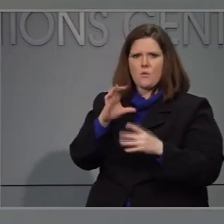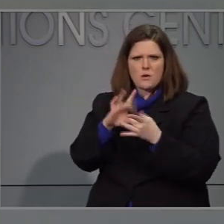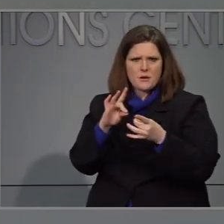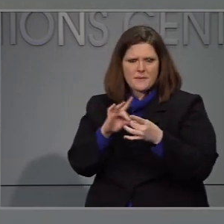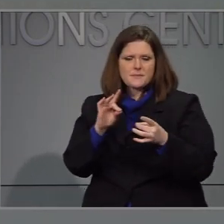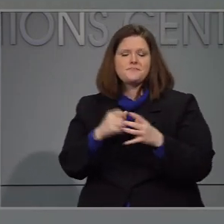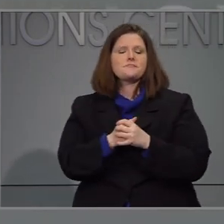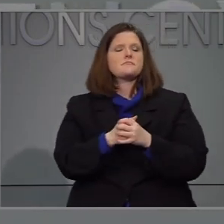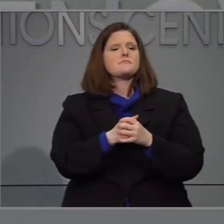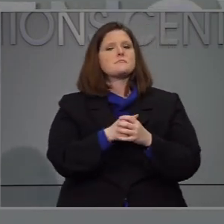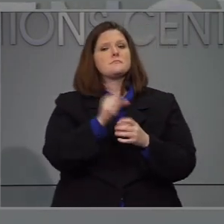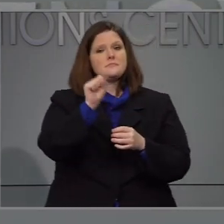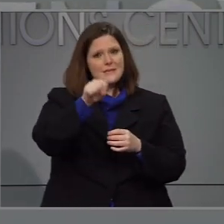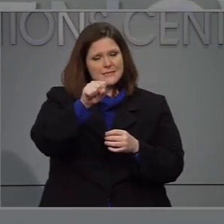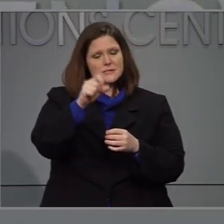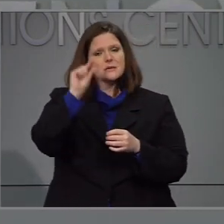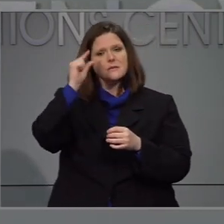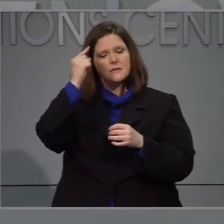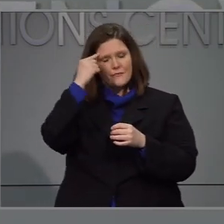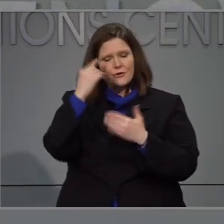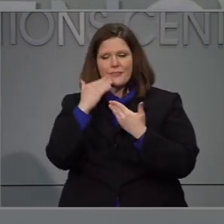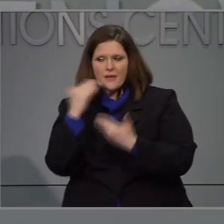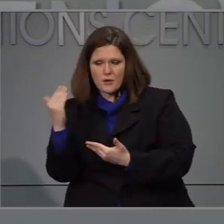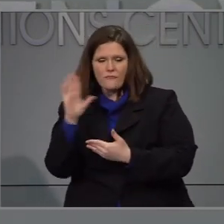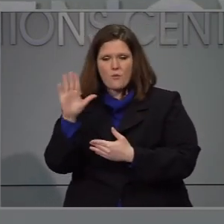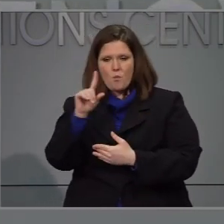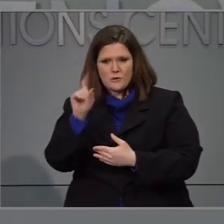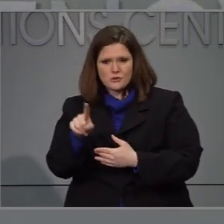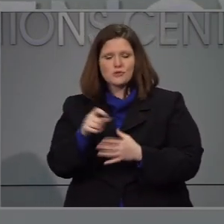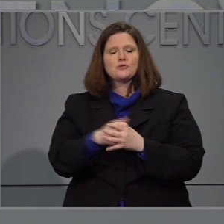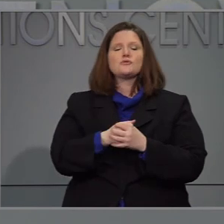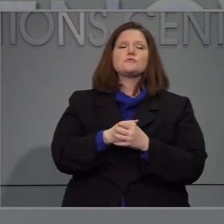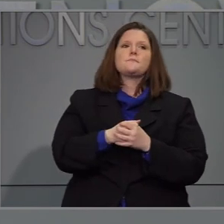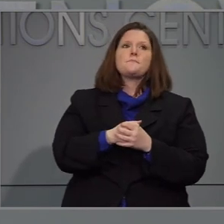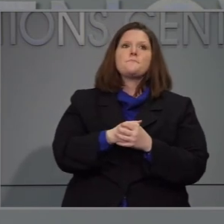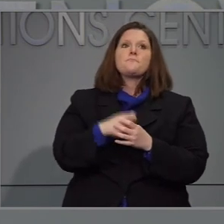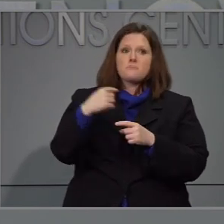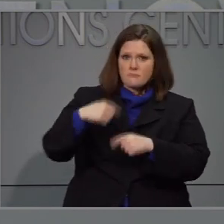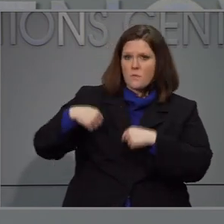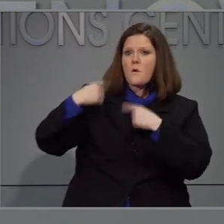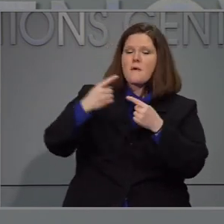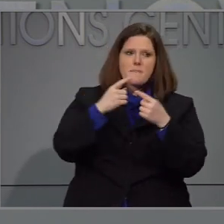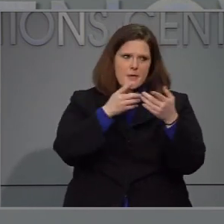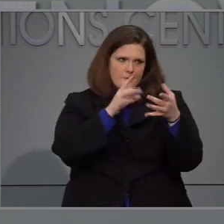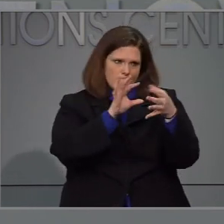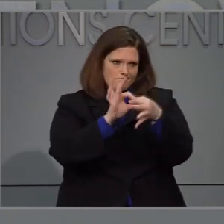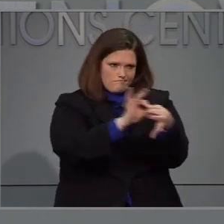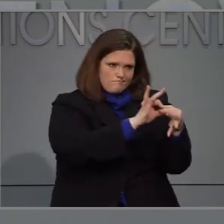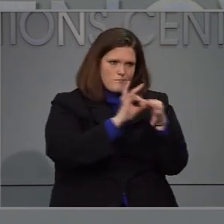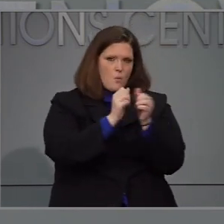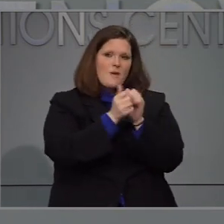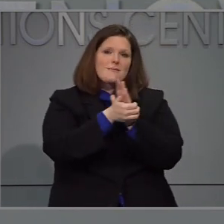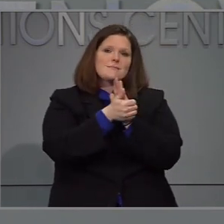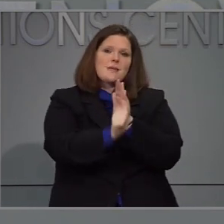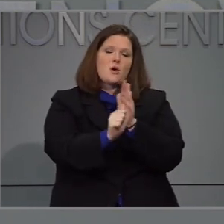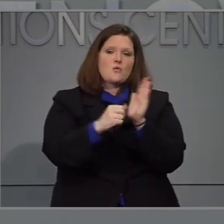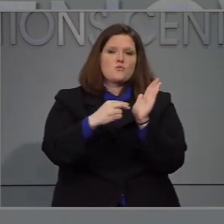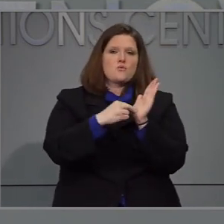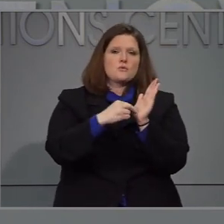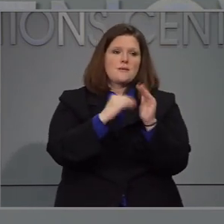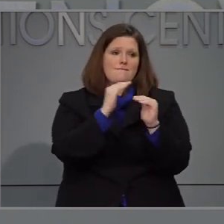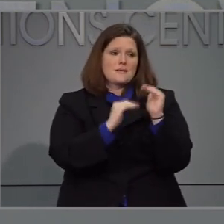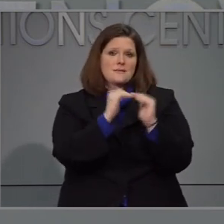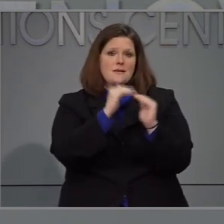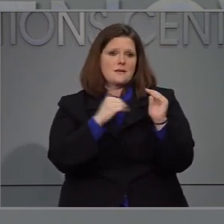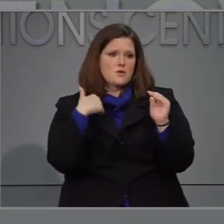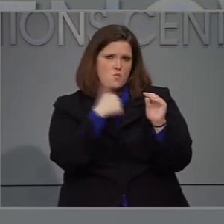Yes, thank you, Governor, and thanks for the question. Yes, so we have been working closely with, if a skilled nursing facility does have an outbreak, two or more